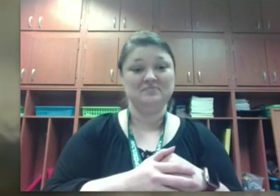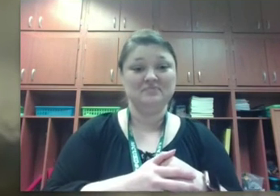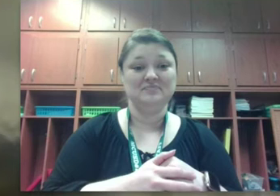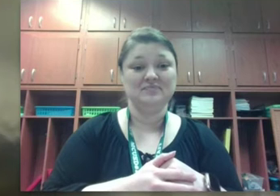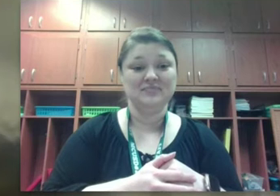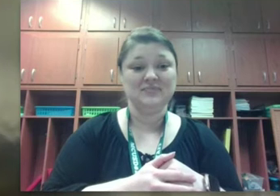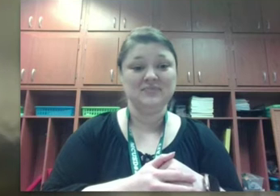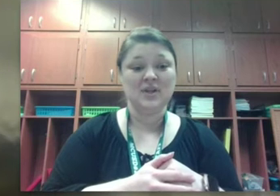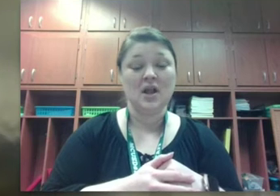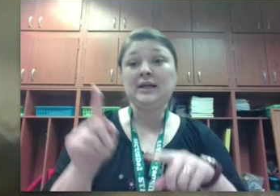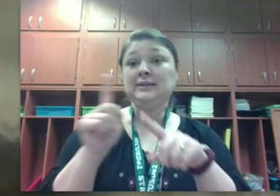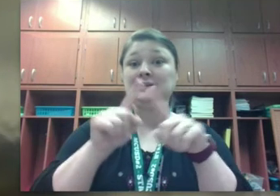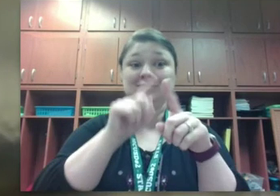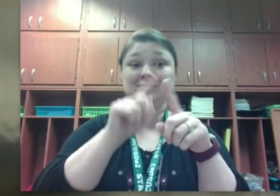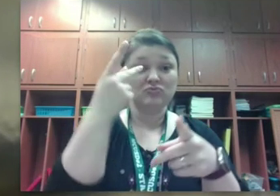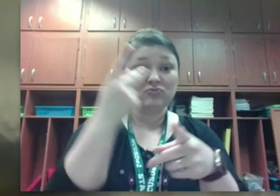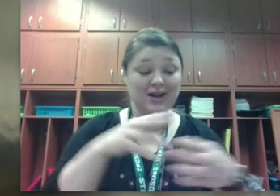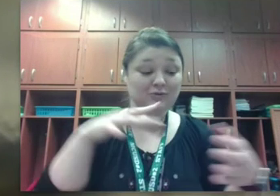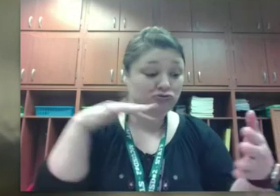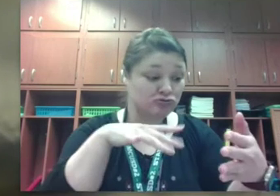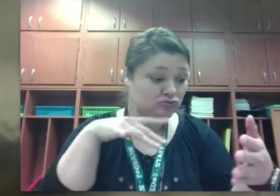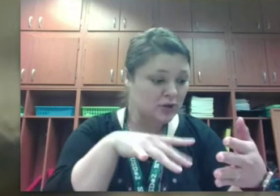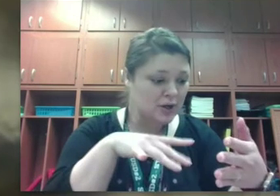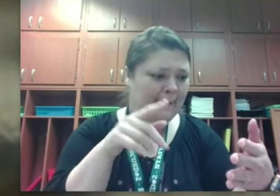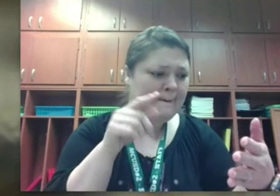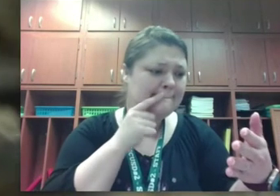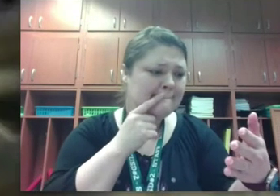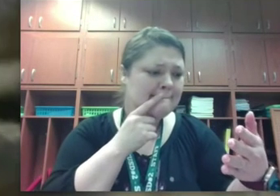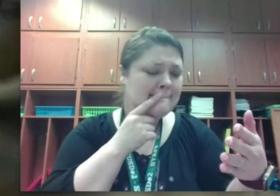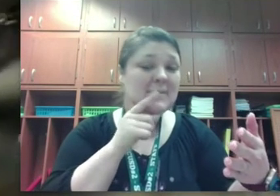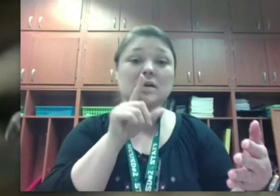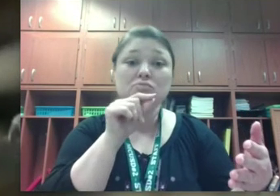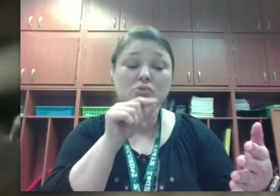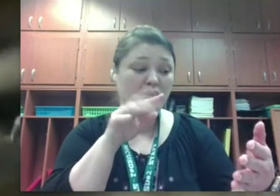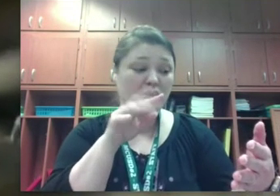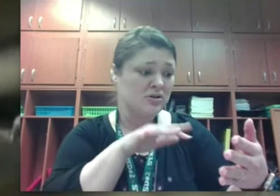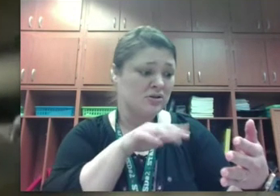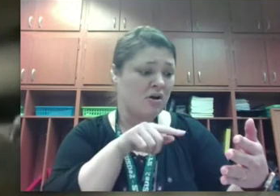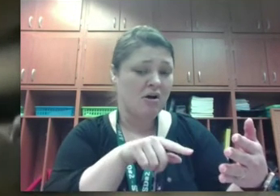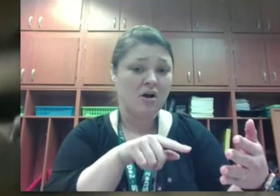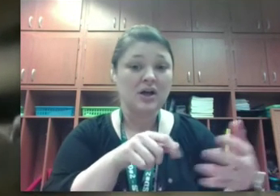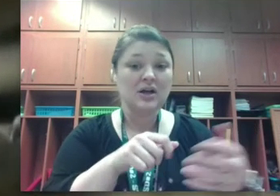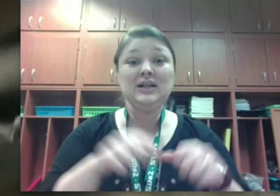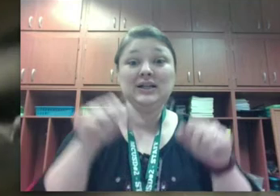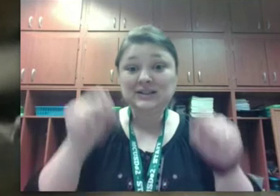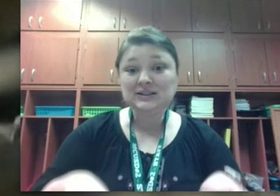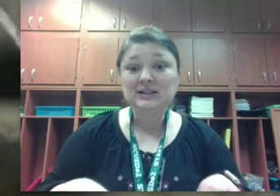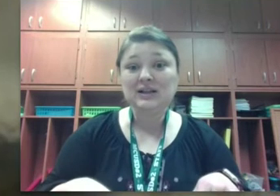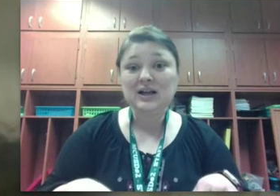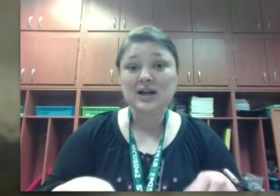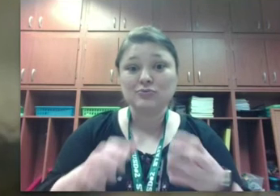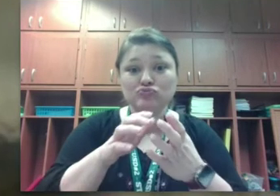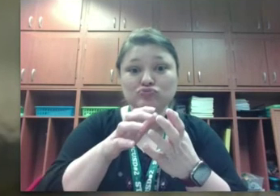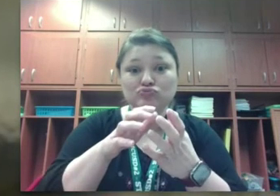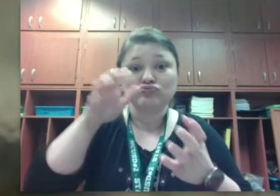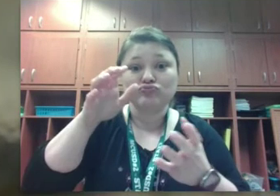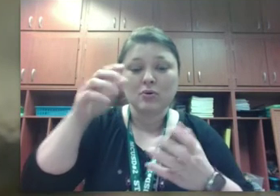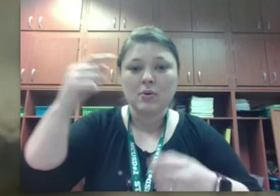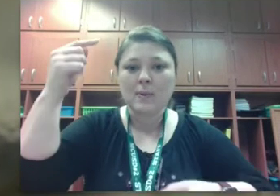According to different research, chickadees are able to grow or expand the brain,